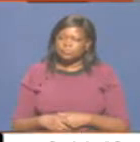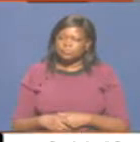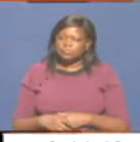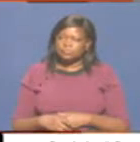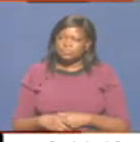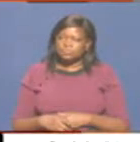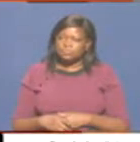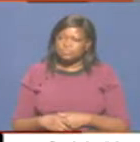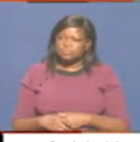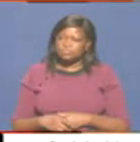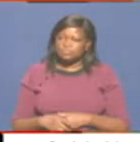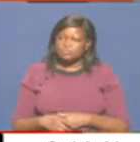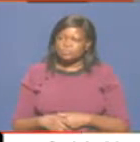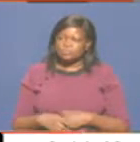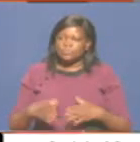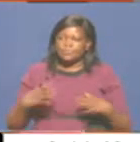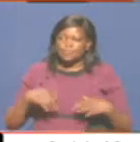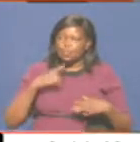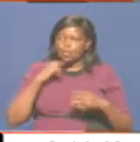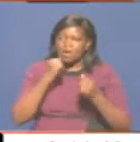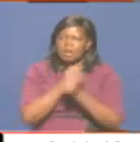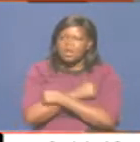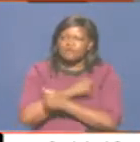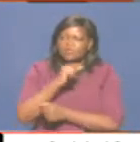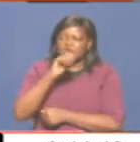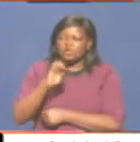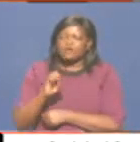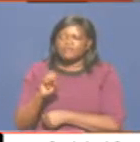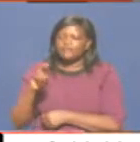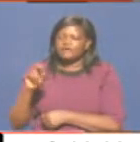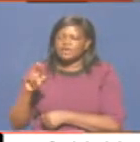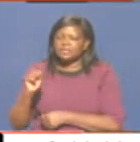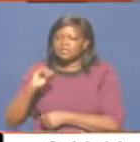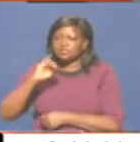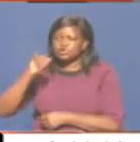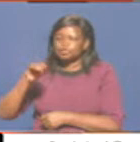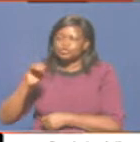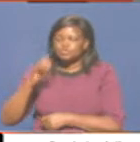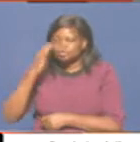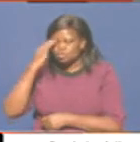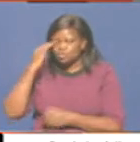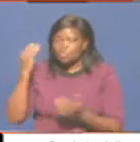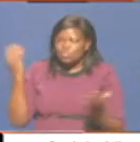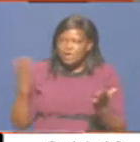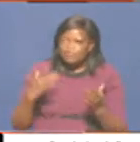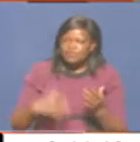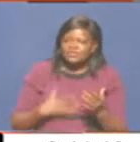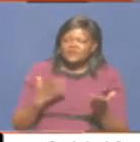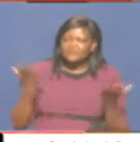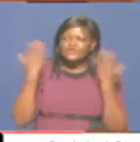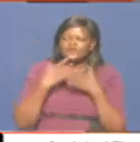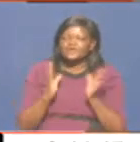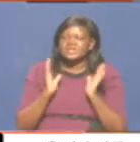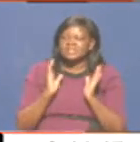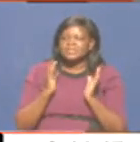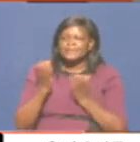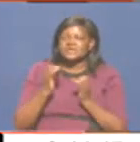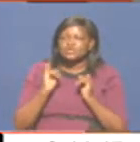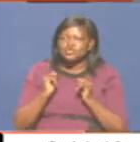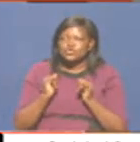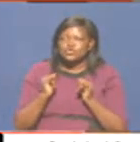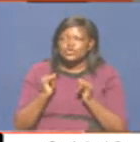Now, for those who love aloe vera juice, now you know which county to visit. That is how we wrap up business news